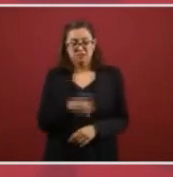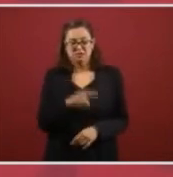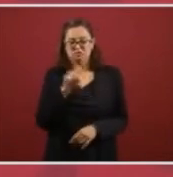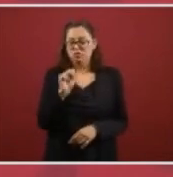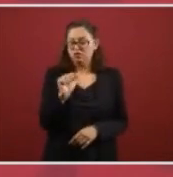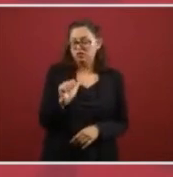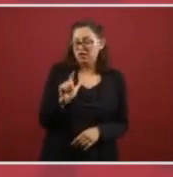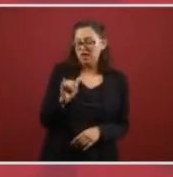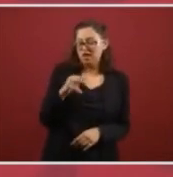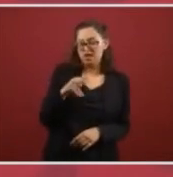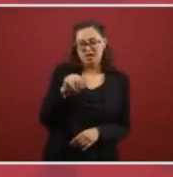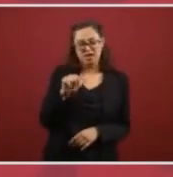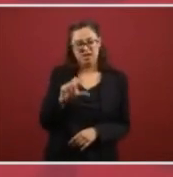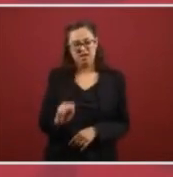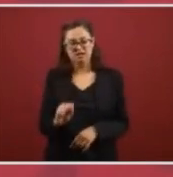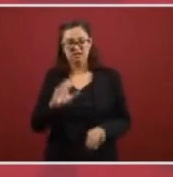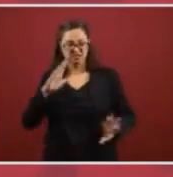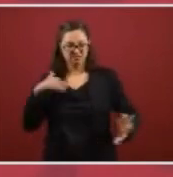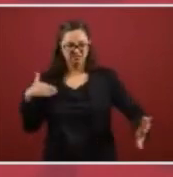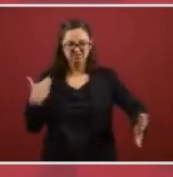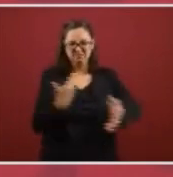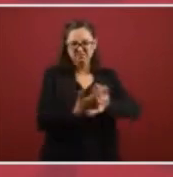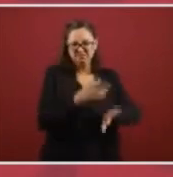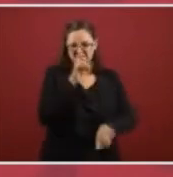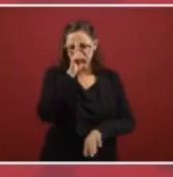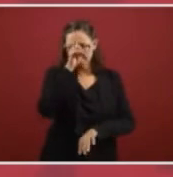not even Salinas,